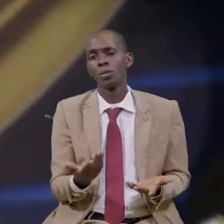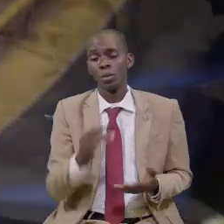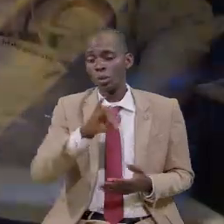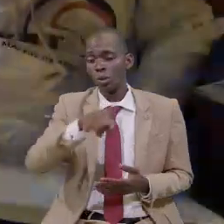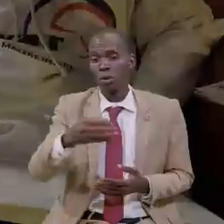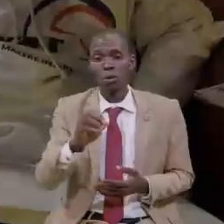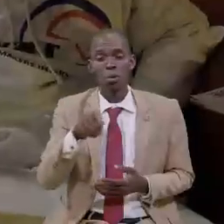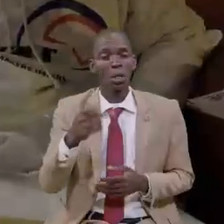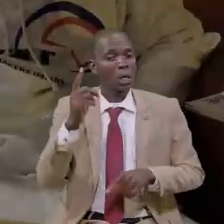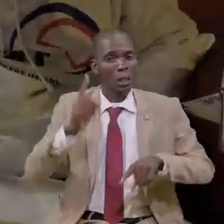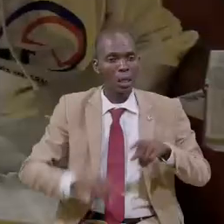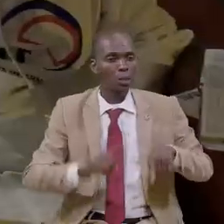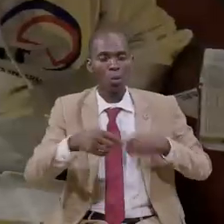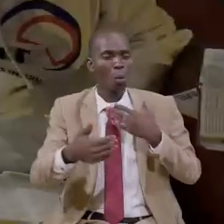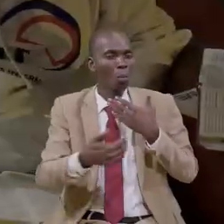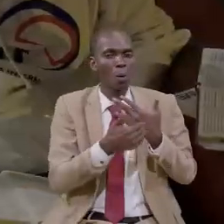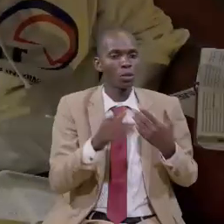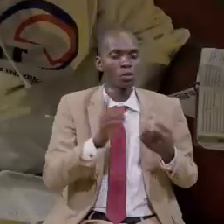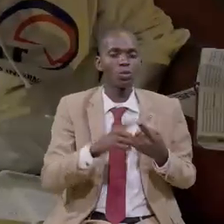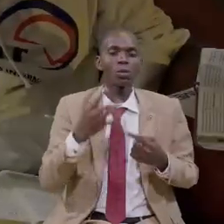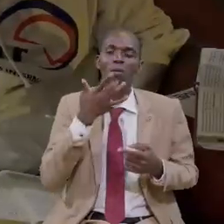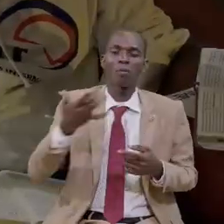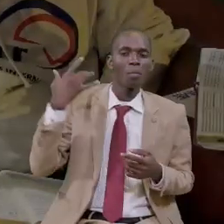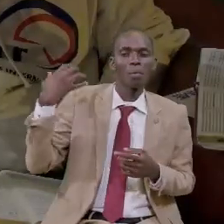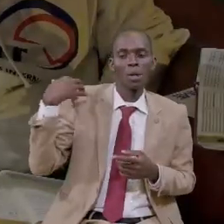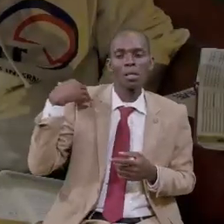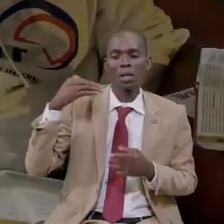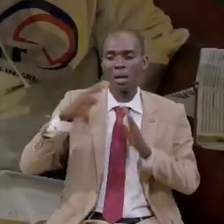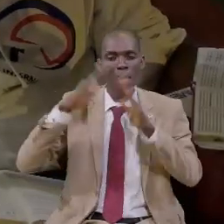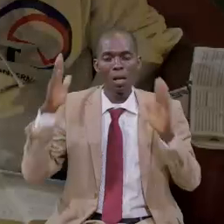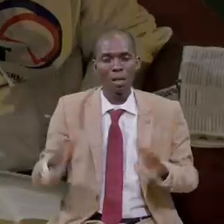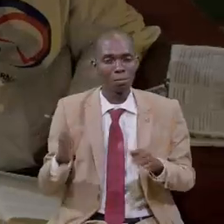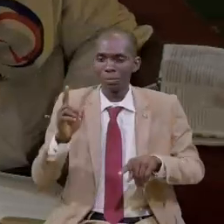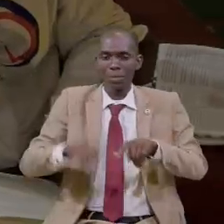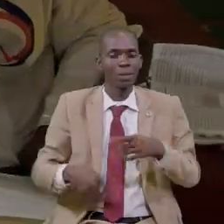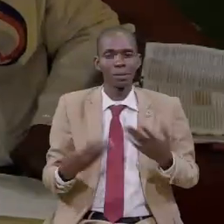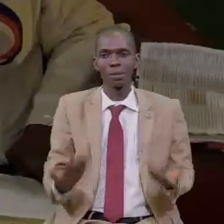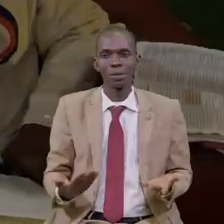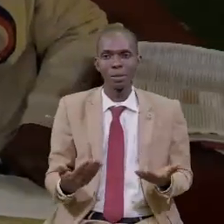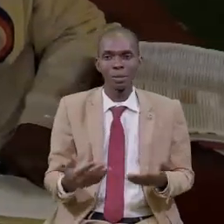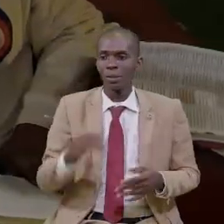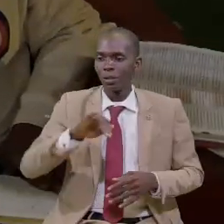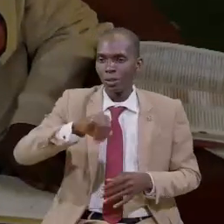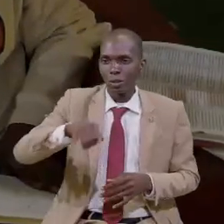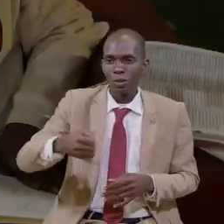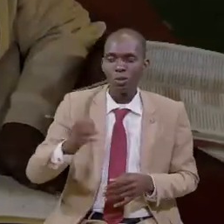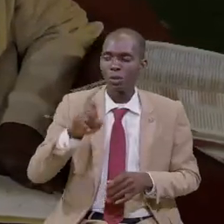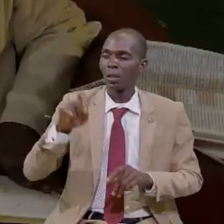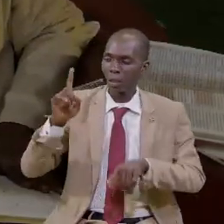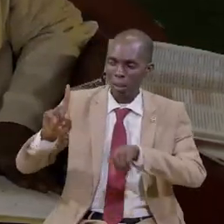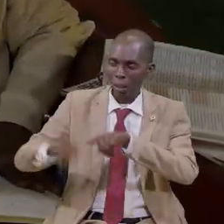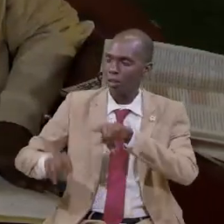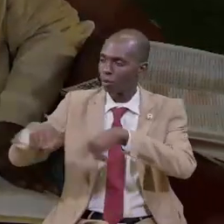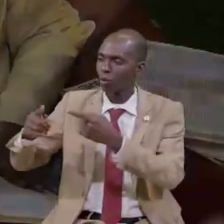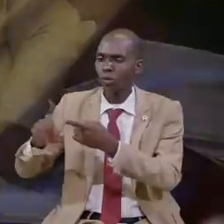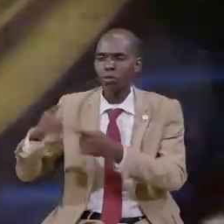the open like that. Even the food he had in the prison, he cannot carry the prison food with him. The accommodation he had,